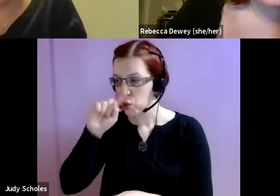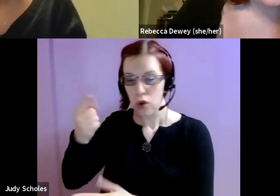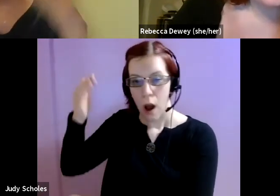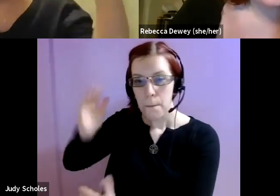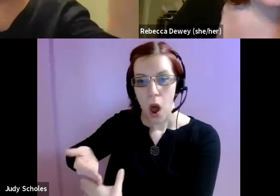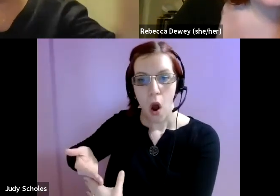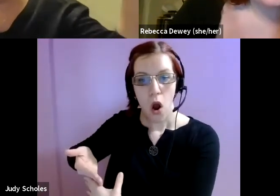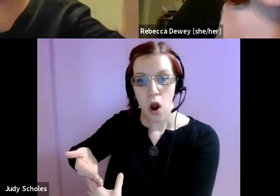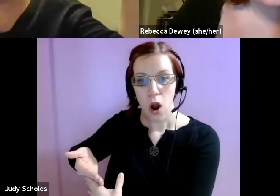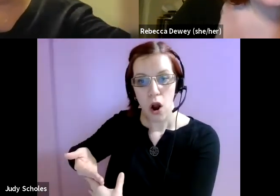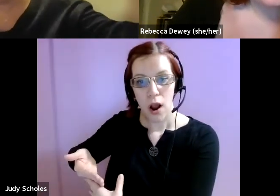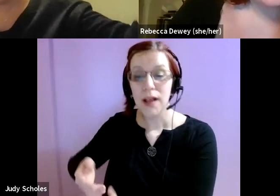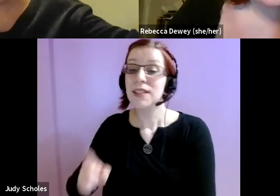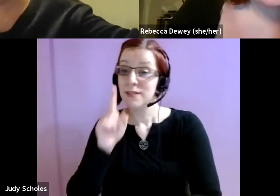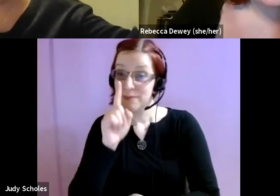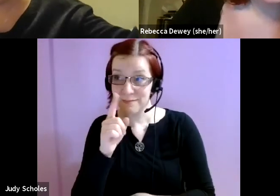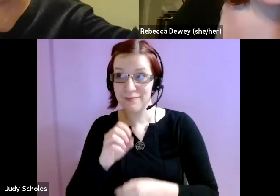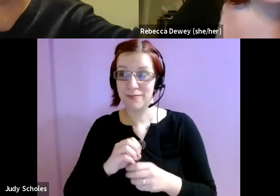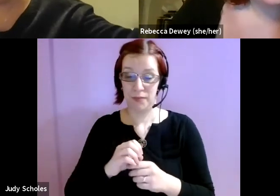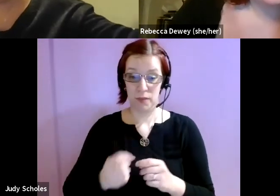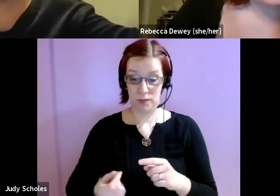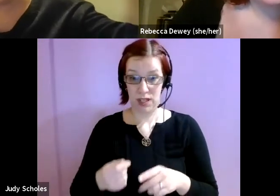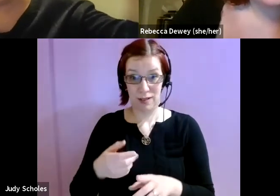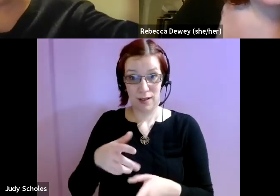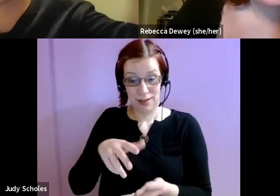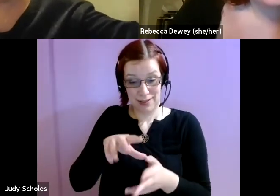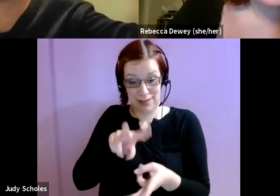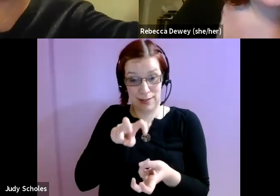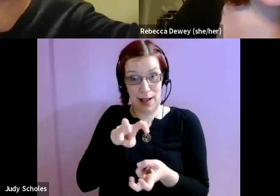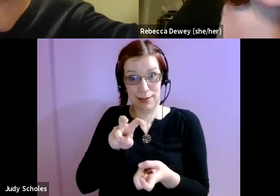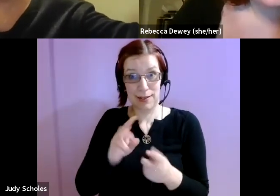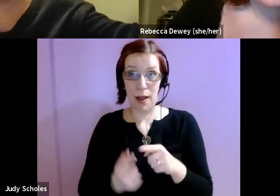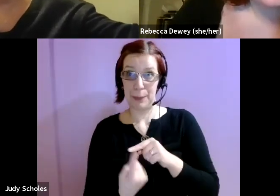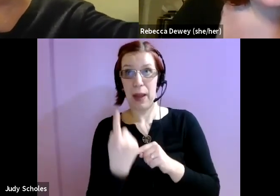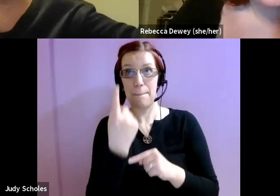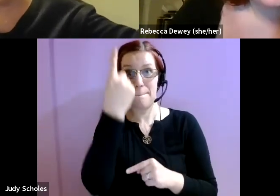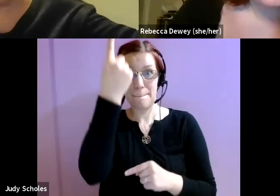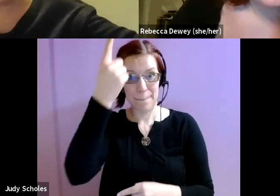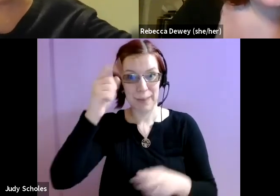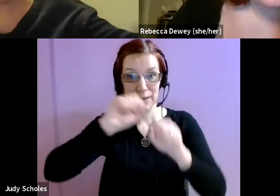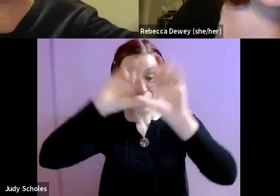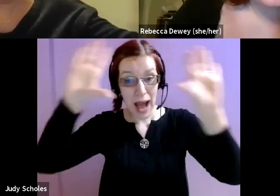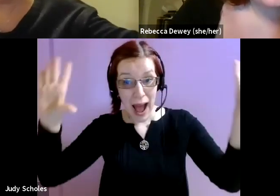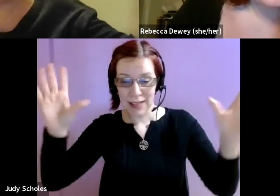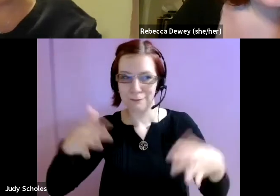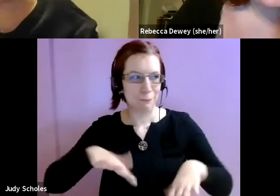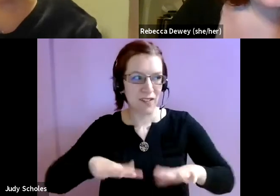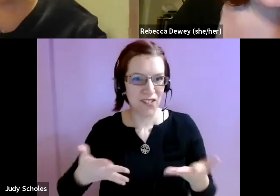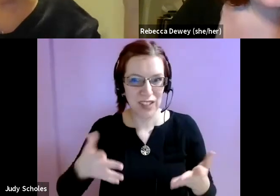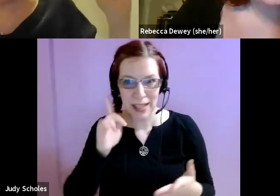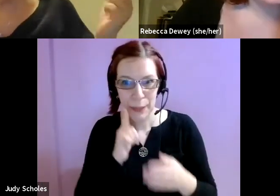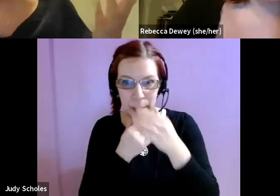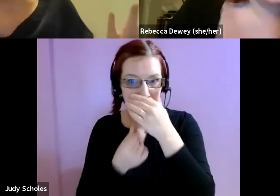can do is put your detectors in space where there aren't moving people or